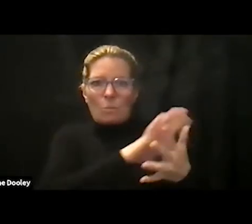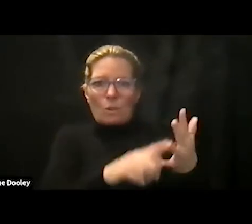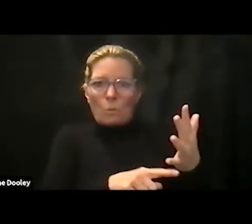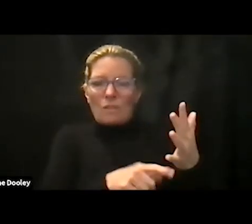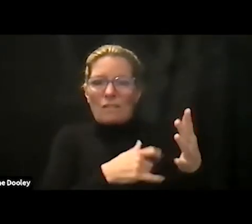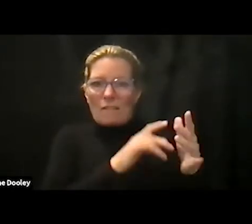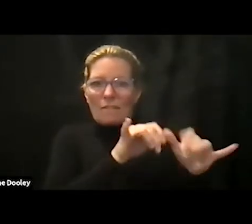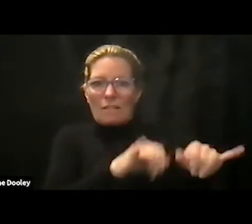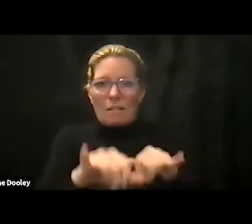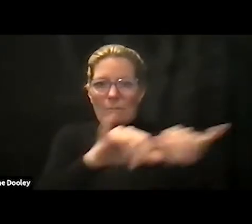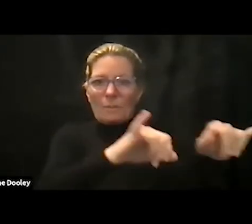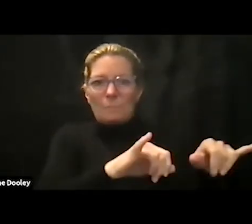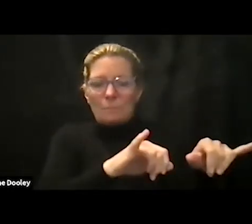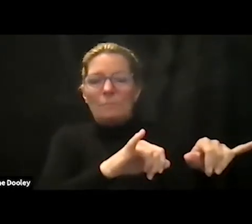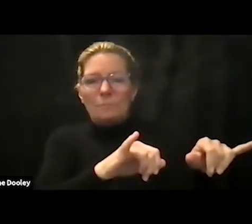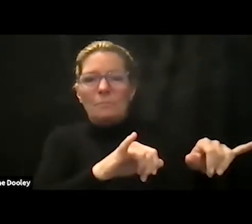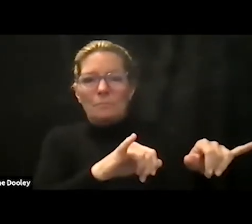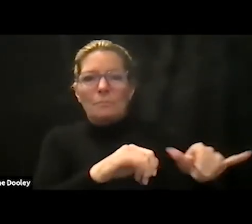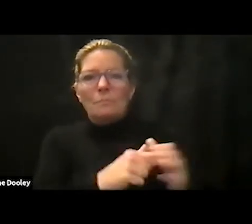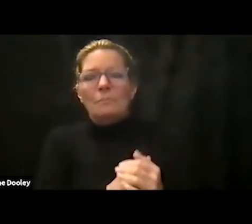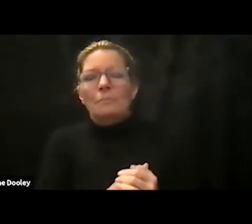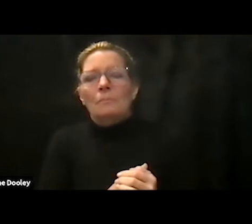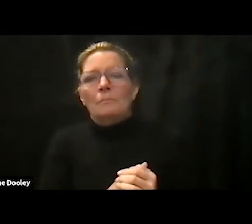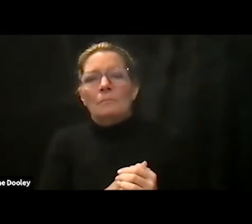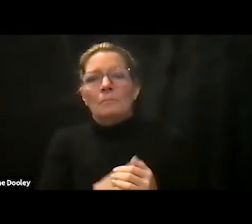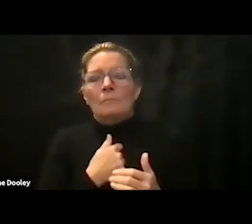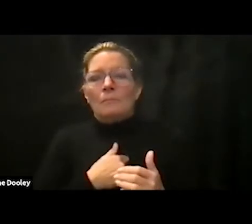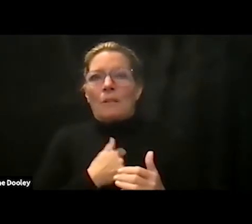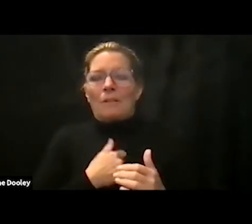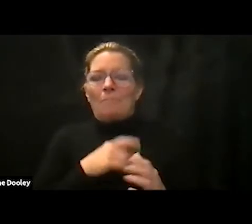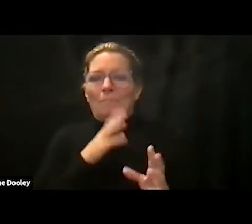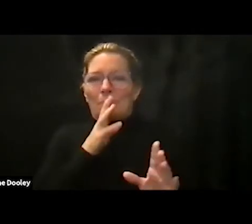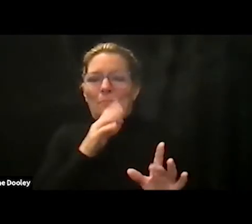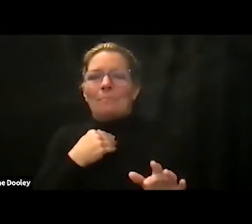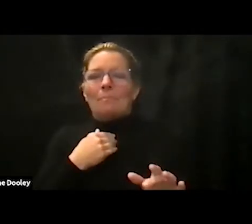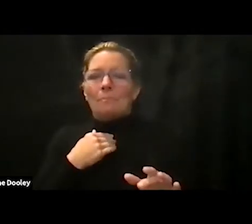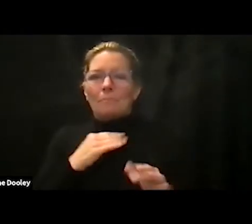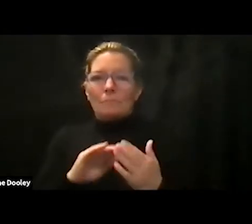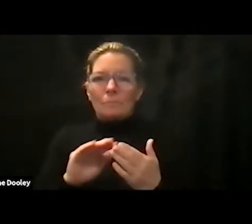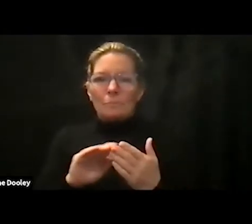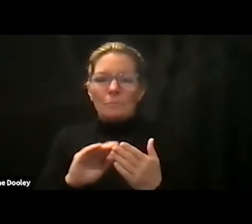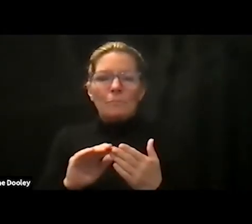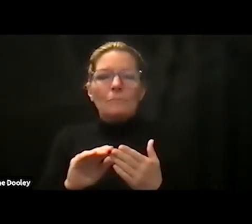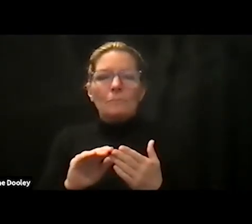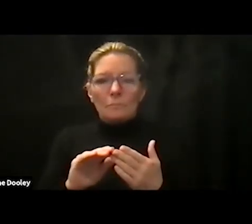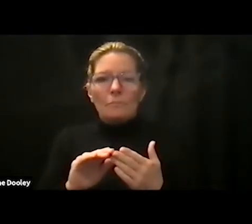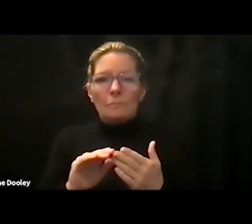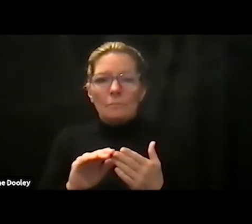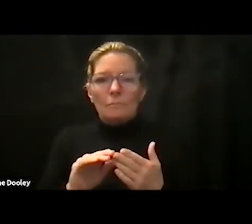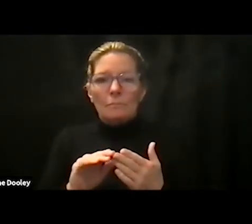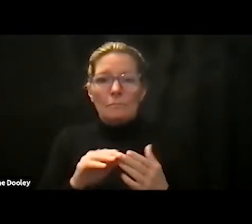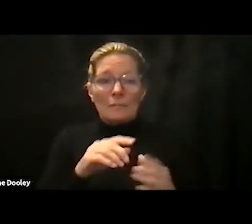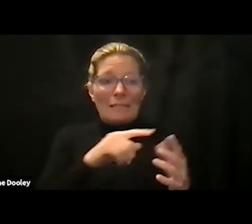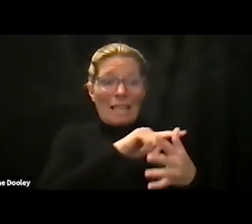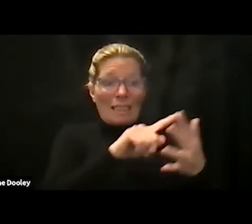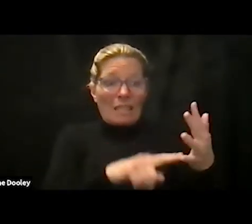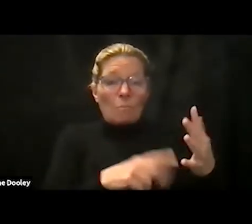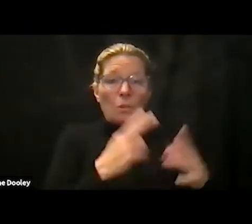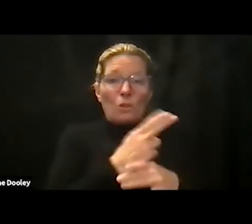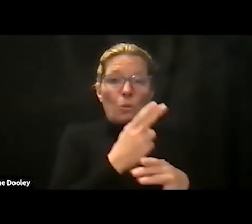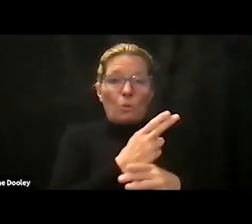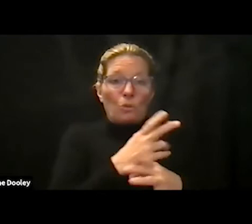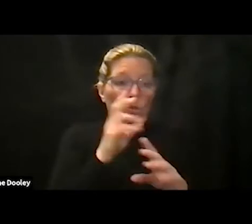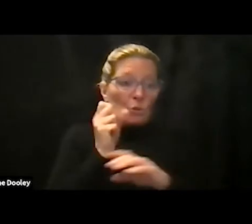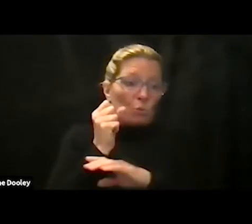And so, sorry, I've been talking all day. they've been used to dominate and extract